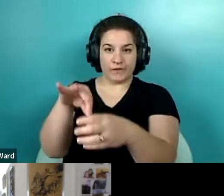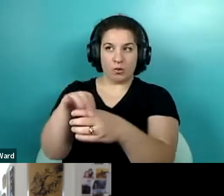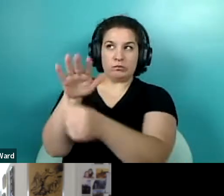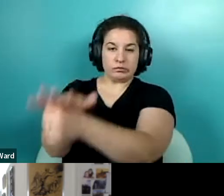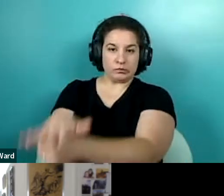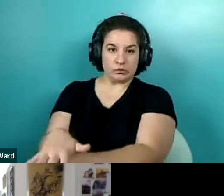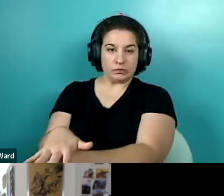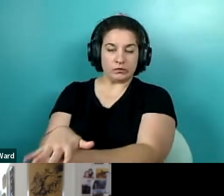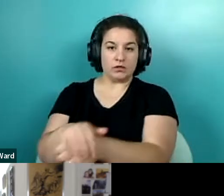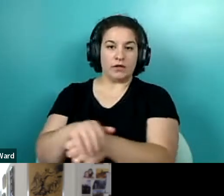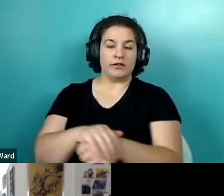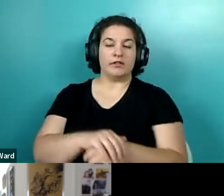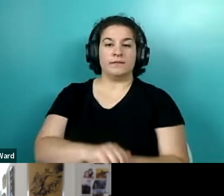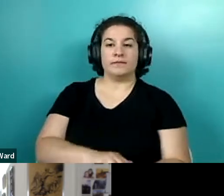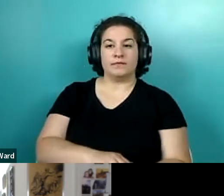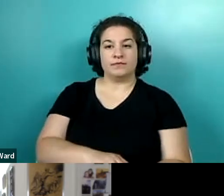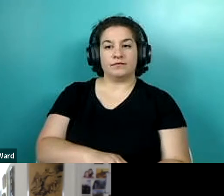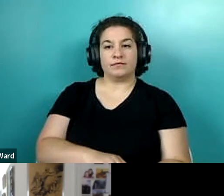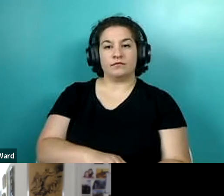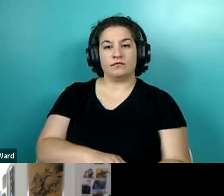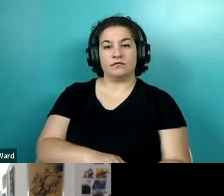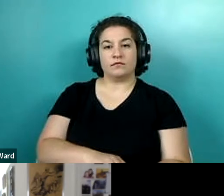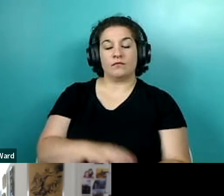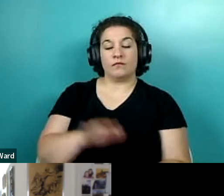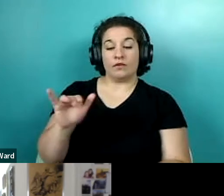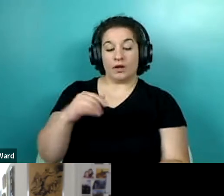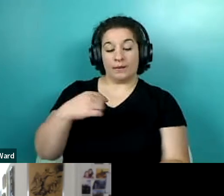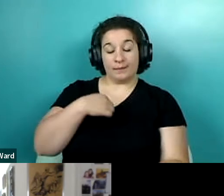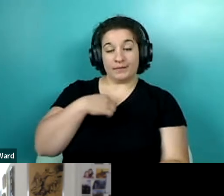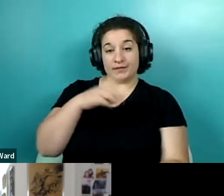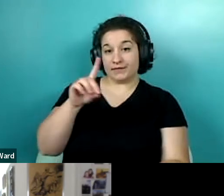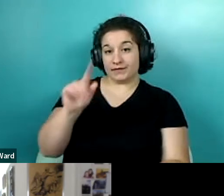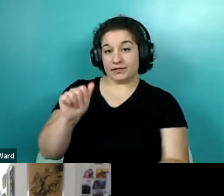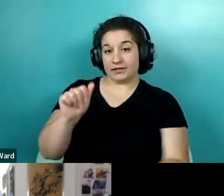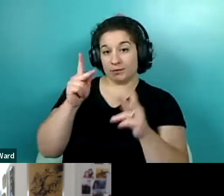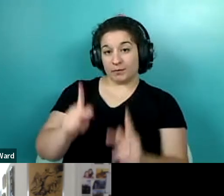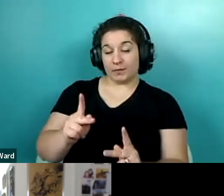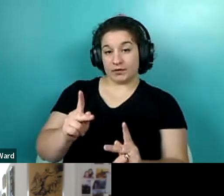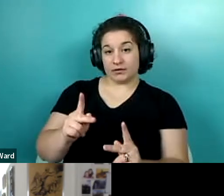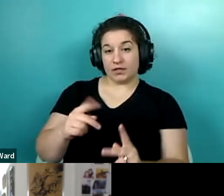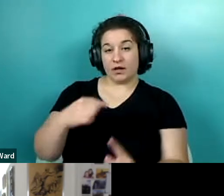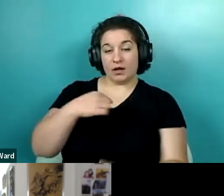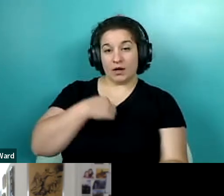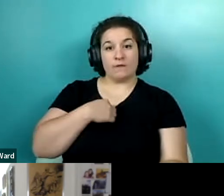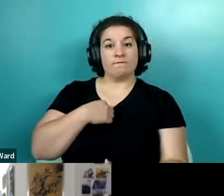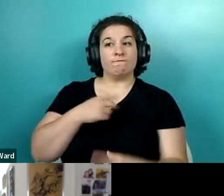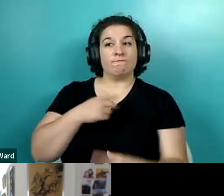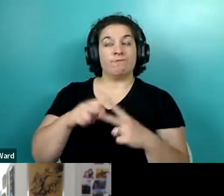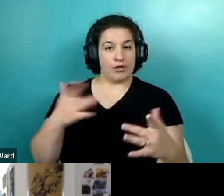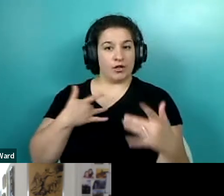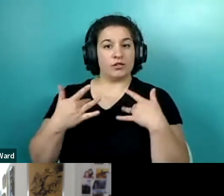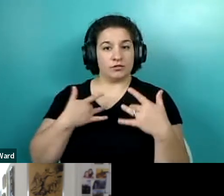think, as a disabled person, I am very concerned about